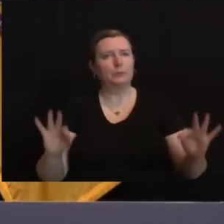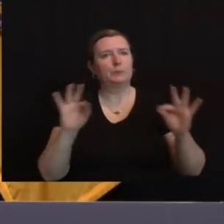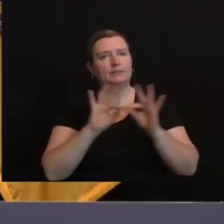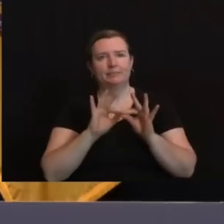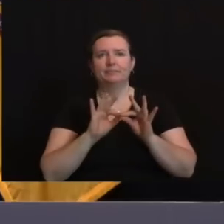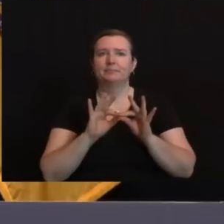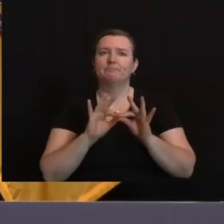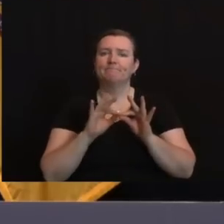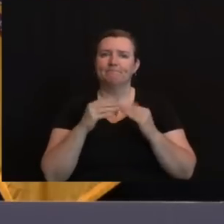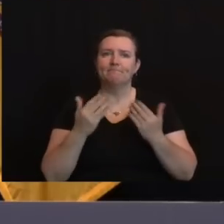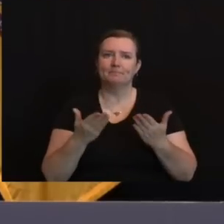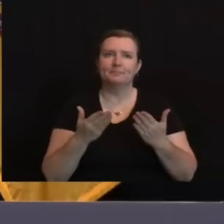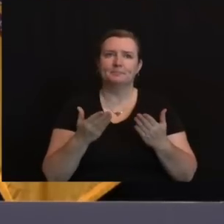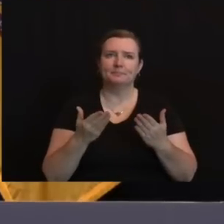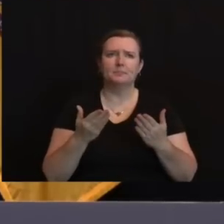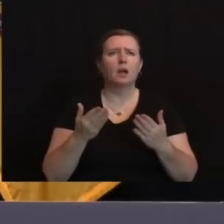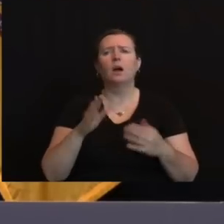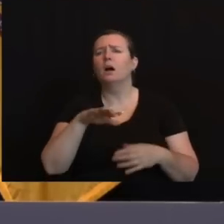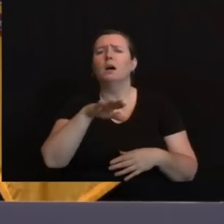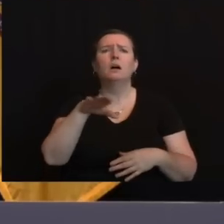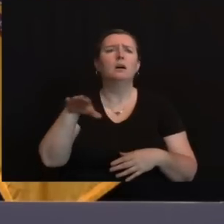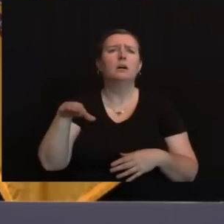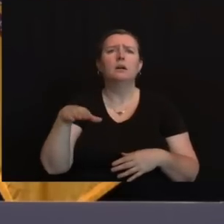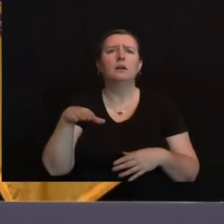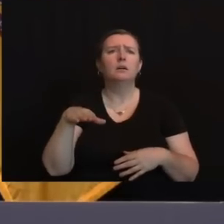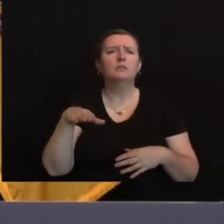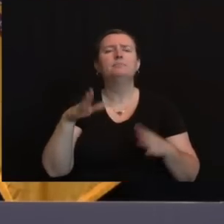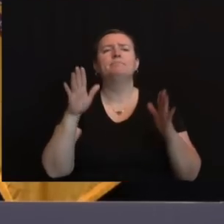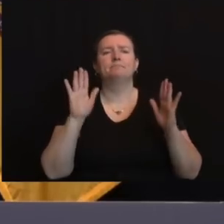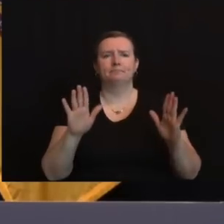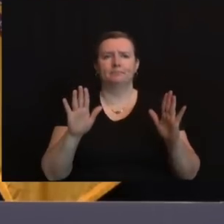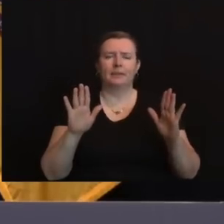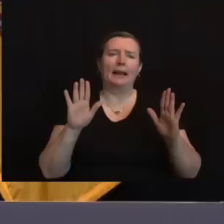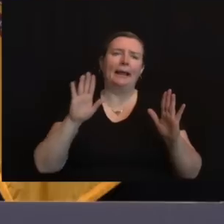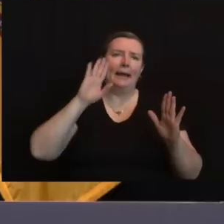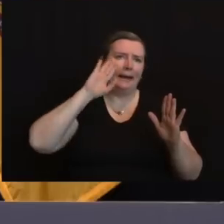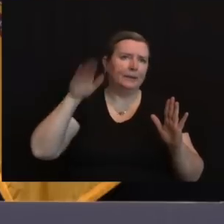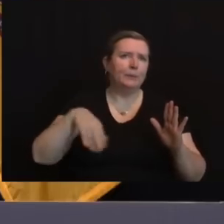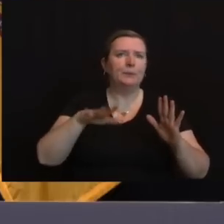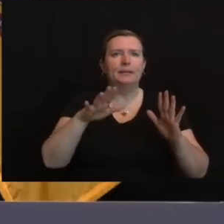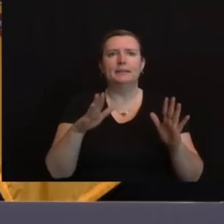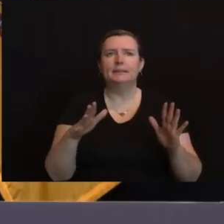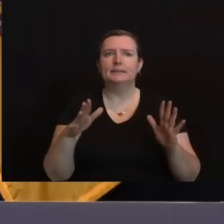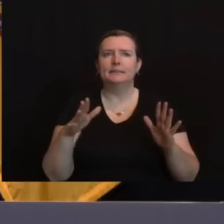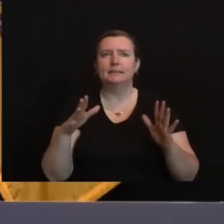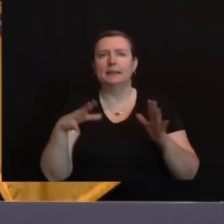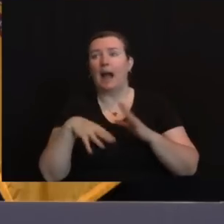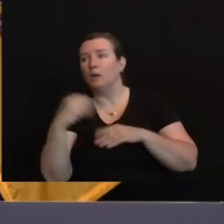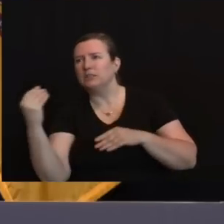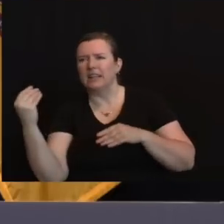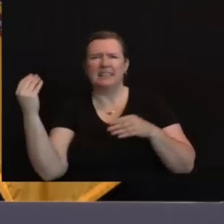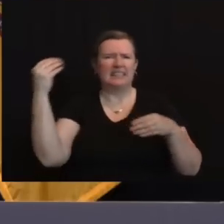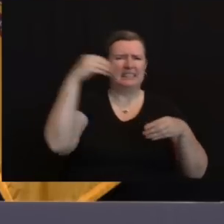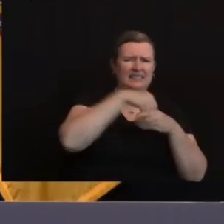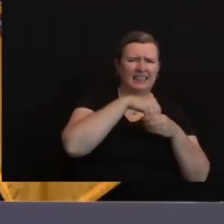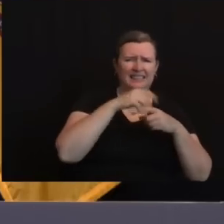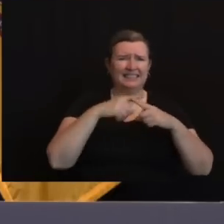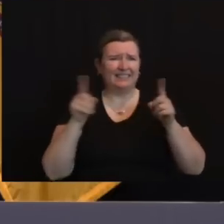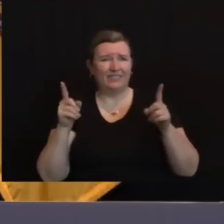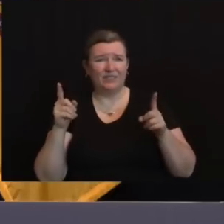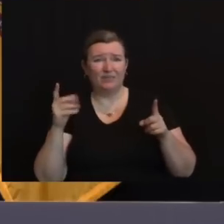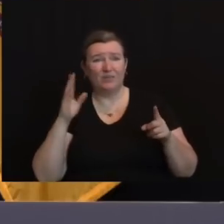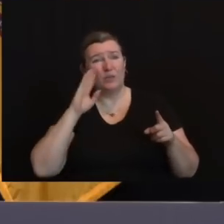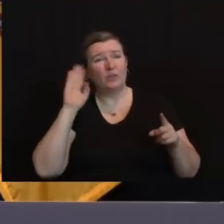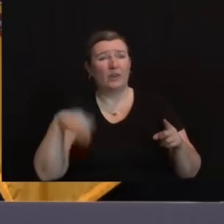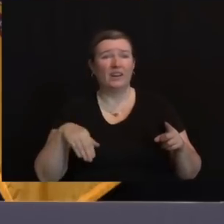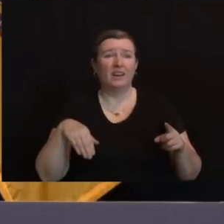call it audible? It's clearly different on the outside than inside, but as we open up the amusement